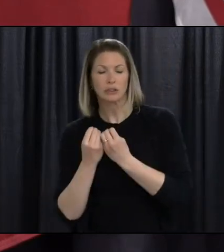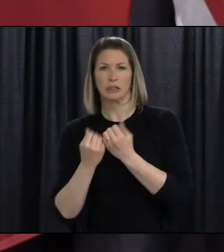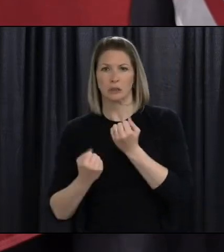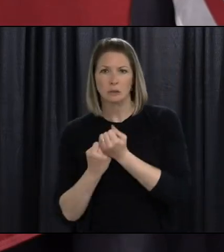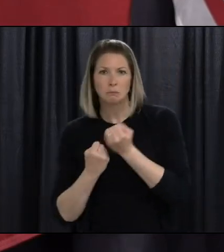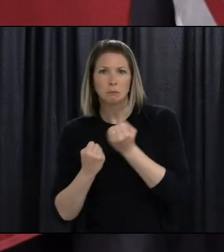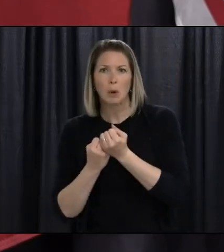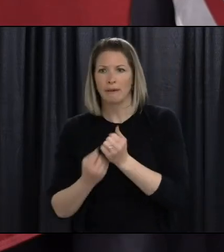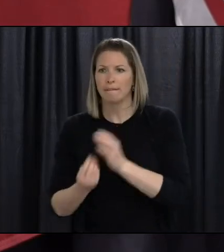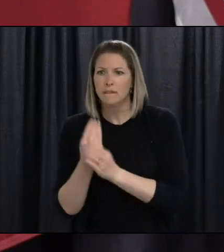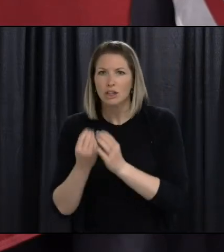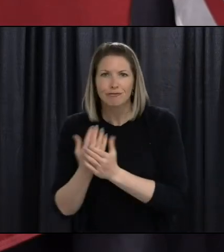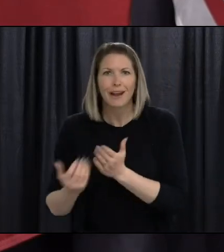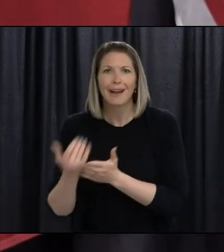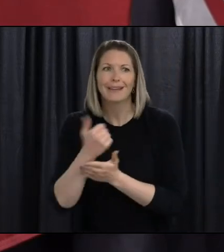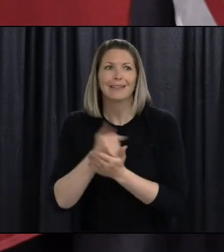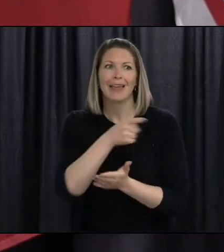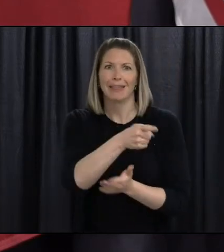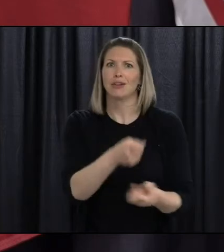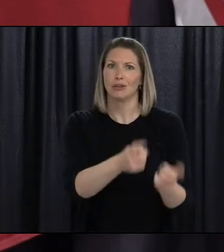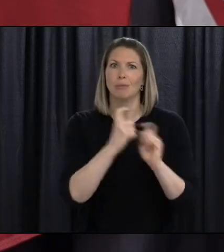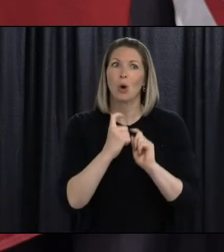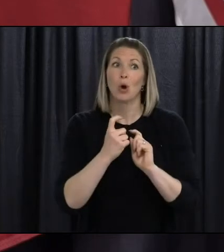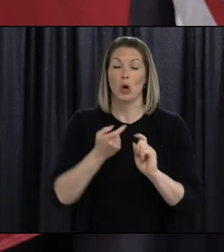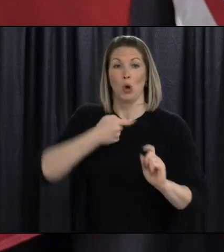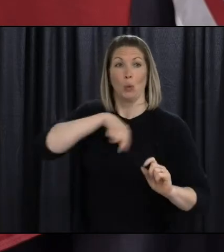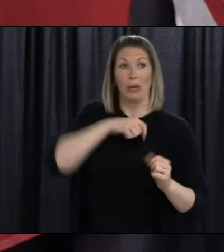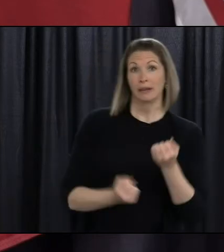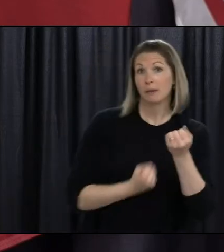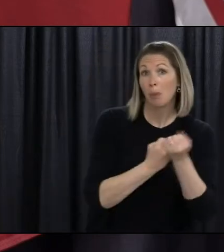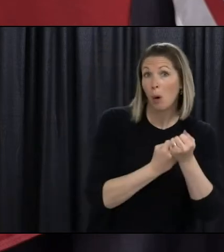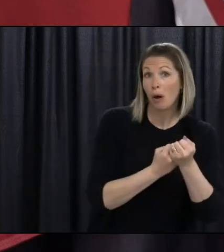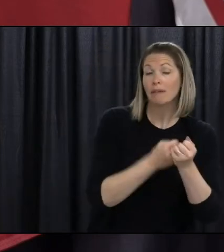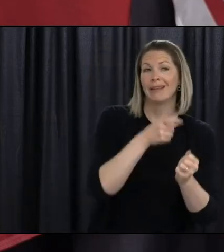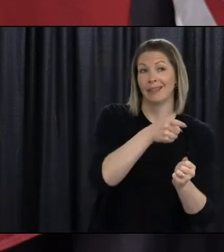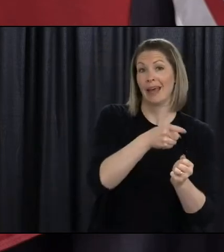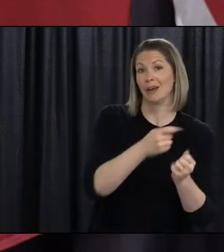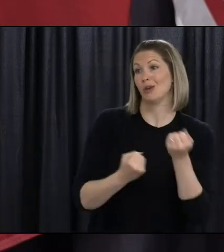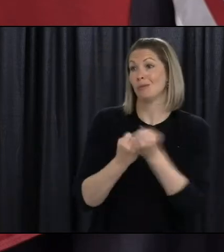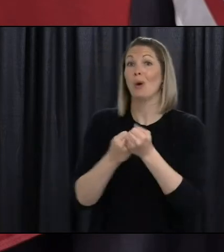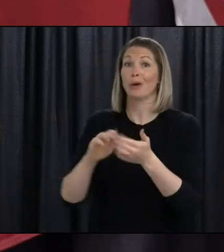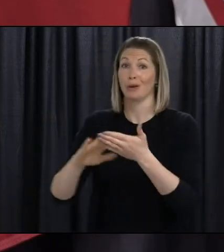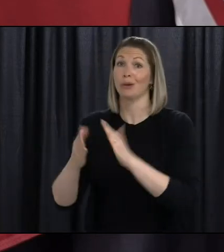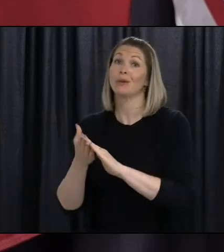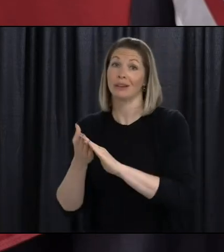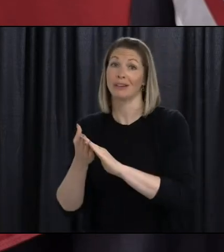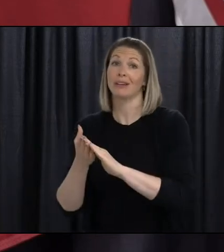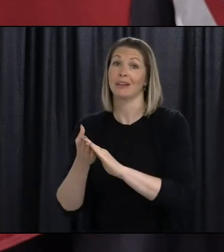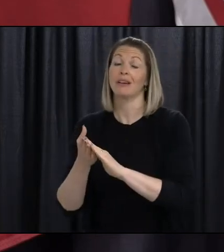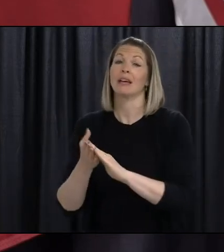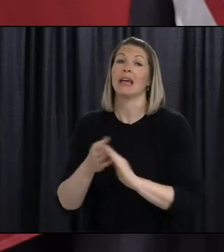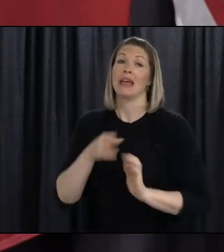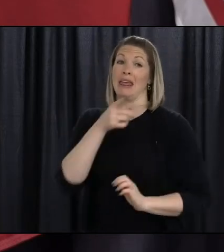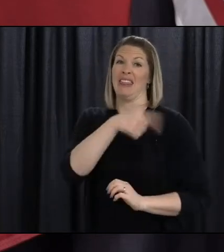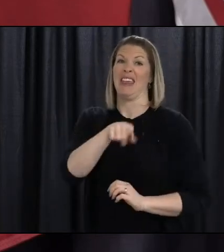talk about putting supports in place for them, they have a great new support in place for you. It's a website that's called the Neighbor